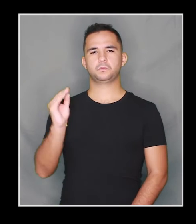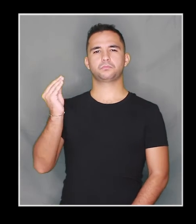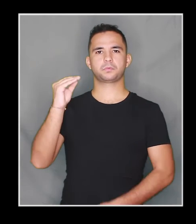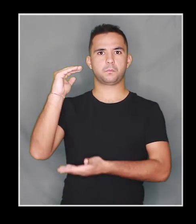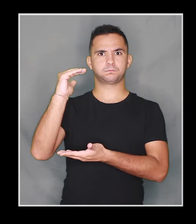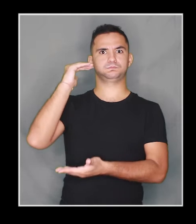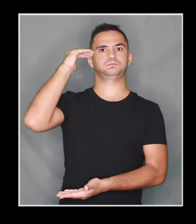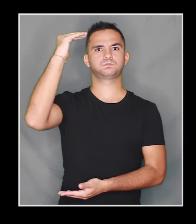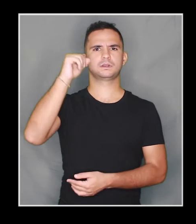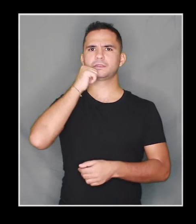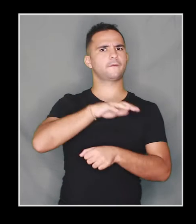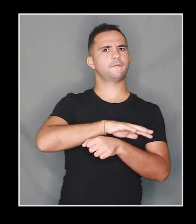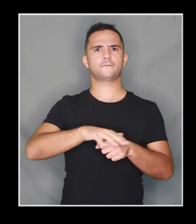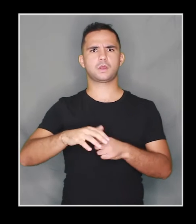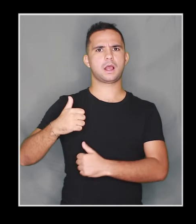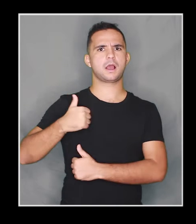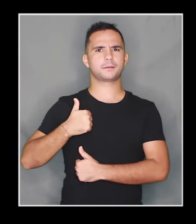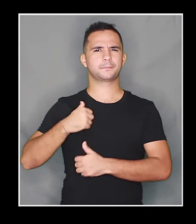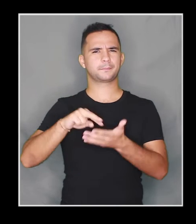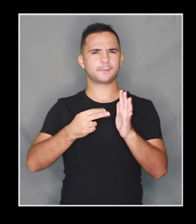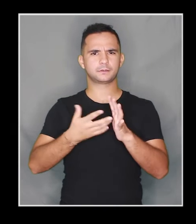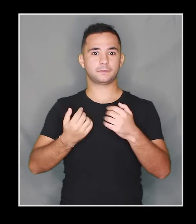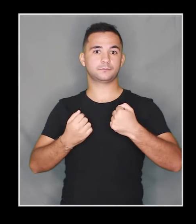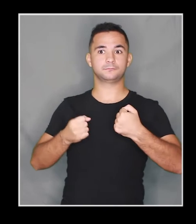Giants are usually partially armed.